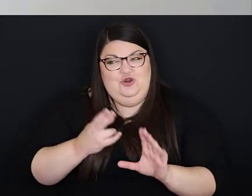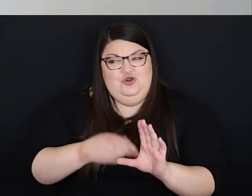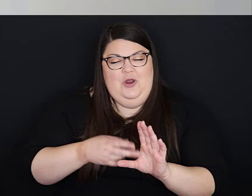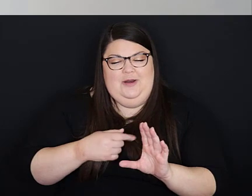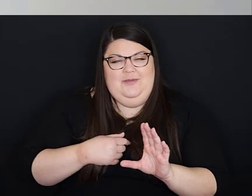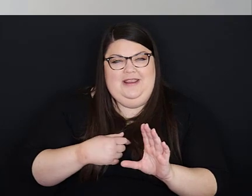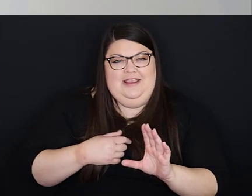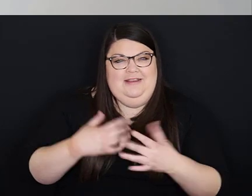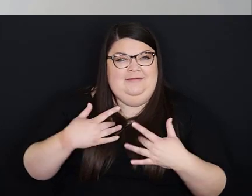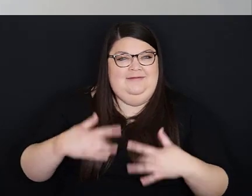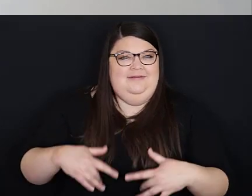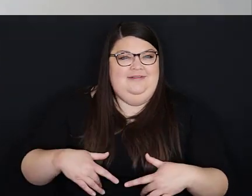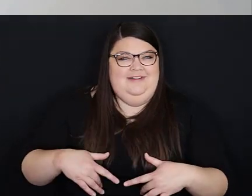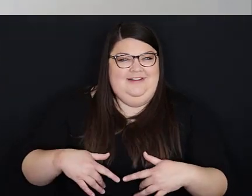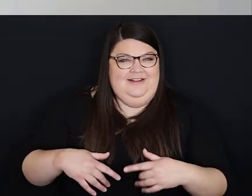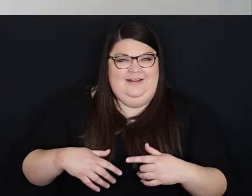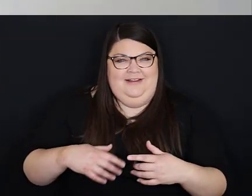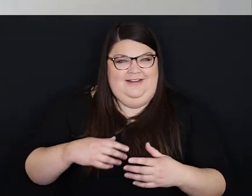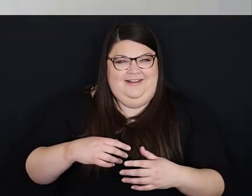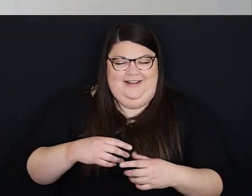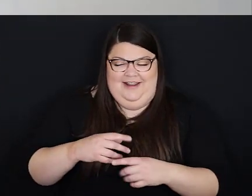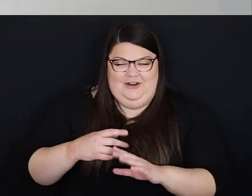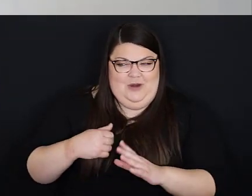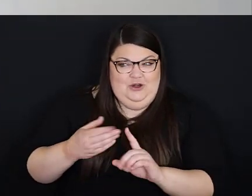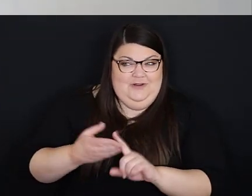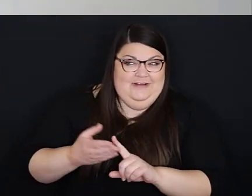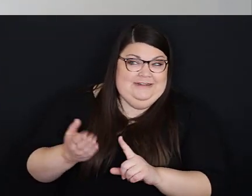to join me in this escapade.